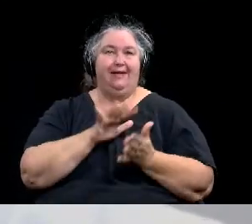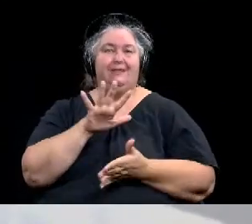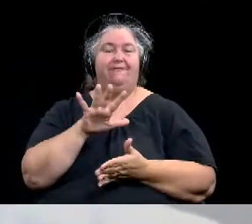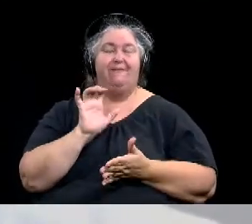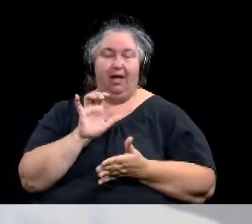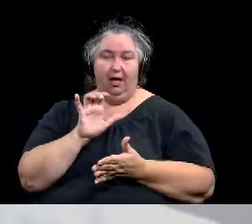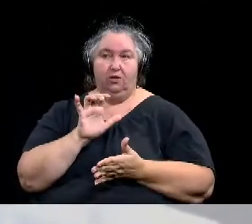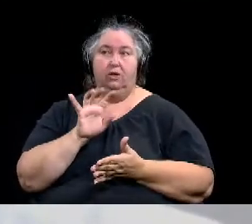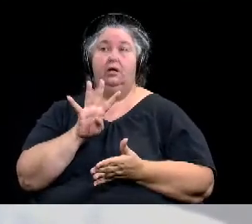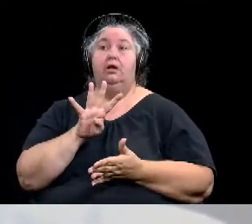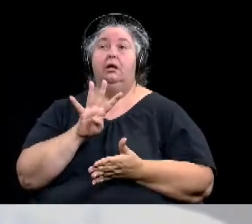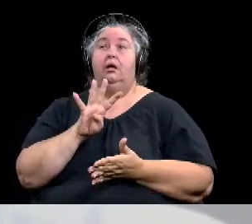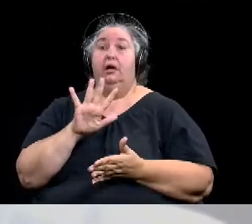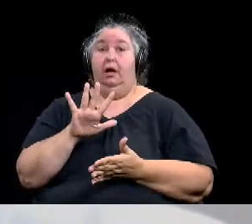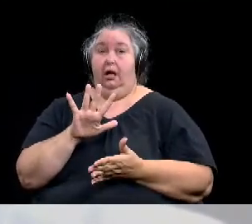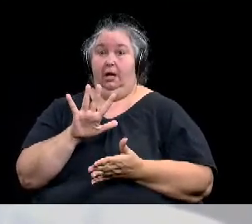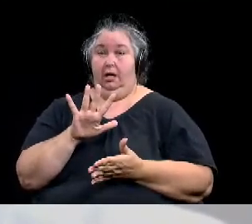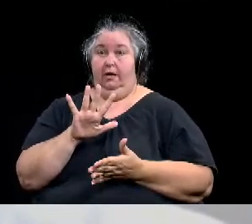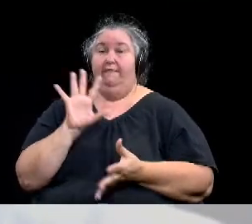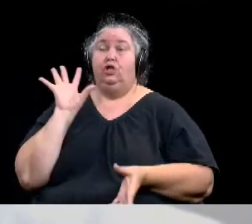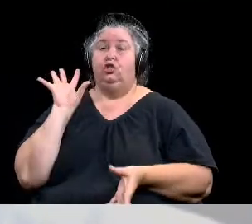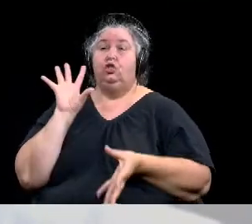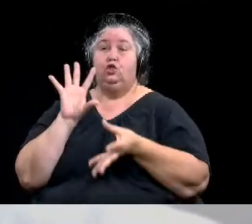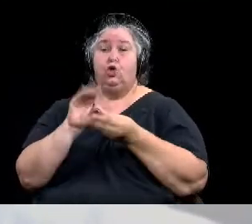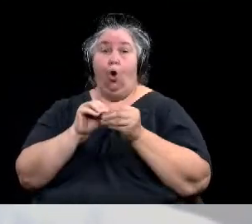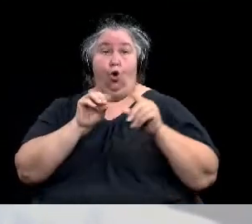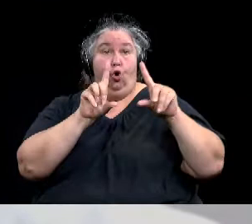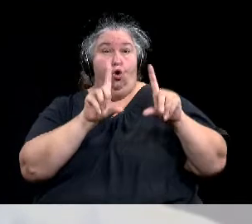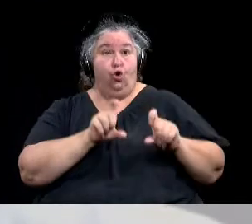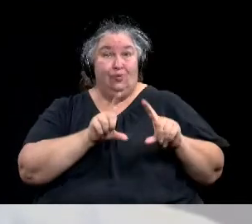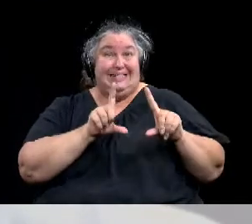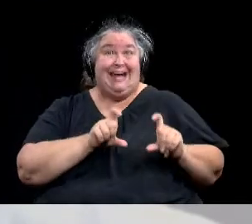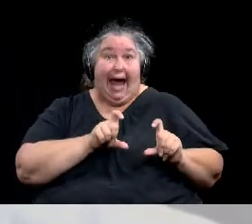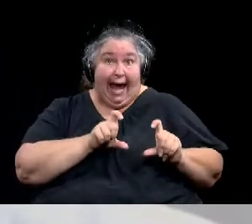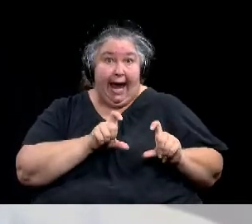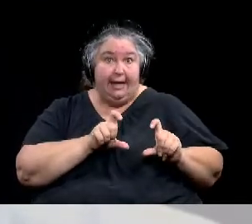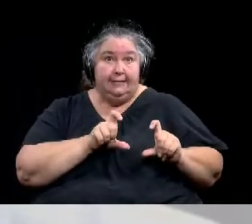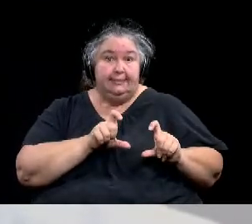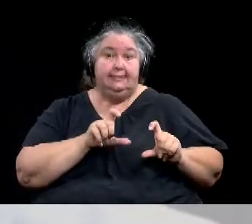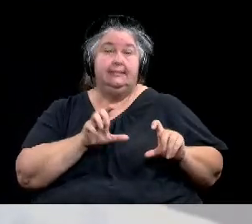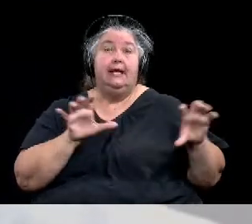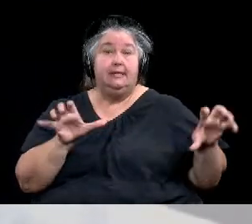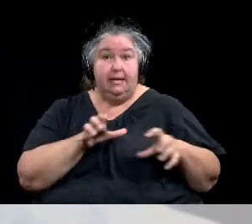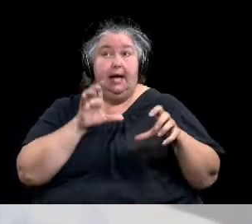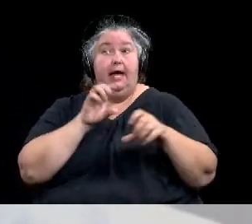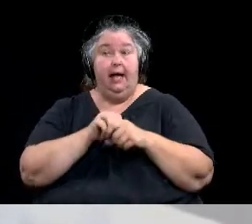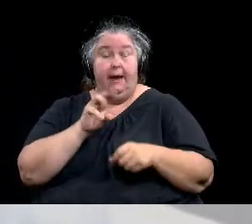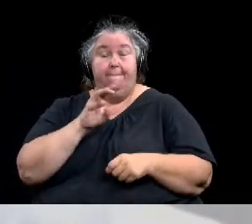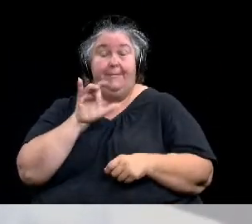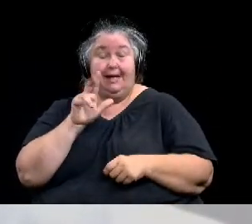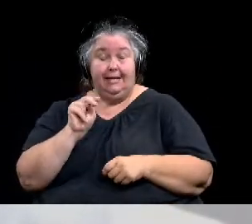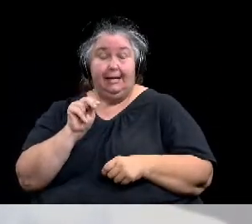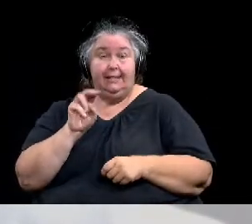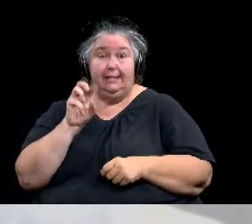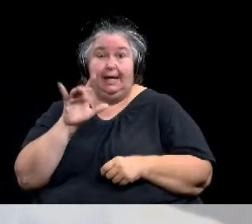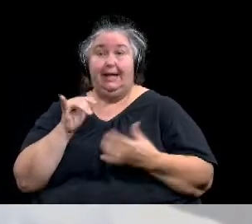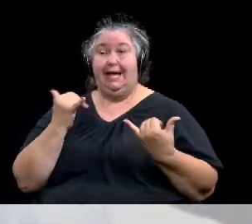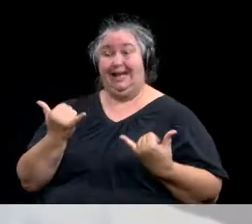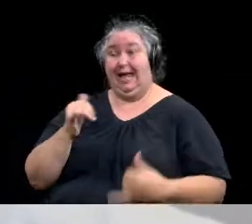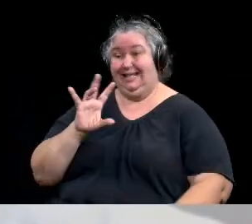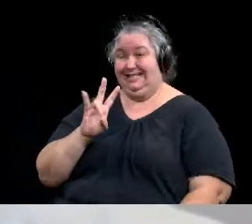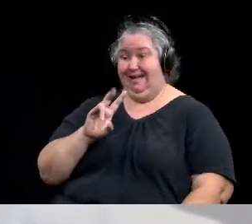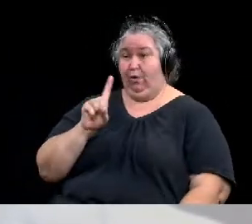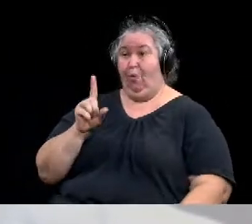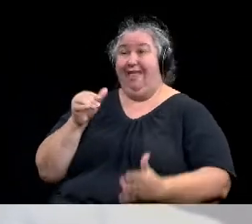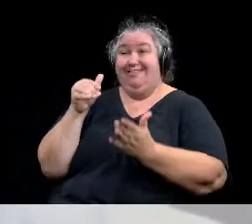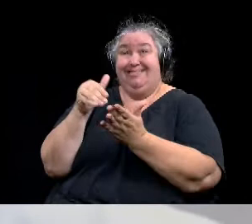83,545 total tests performed within Mclennan County and 71,000 of